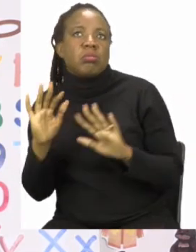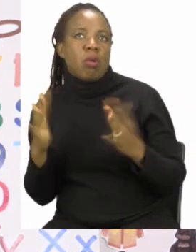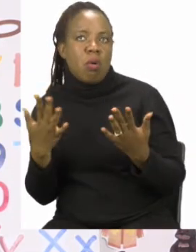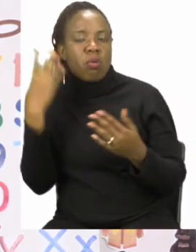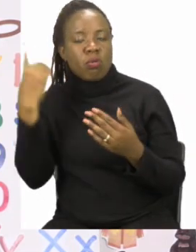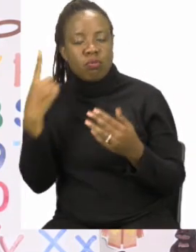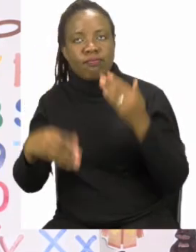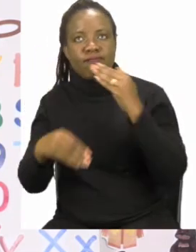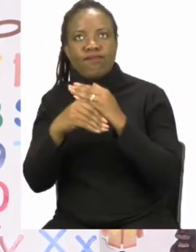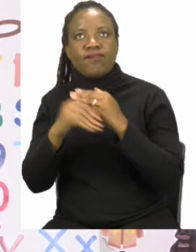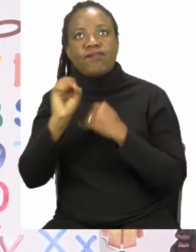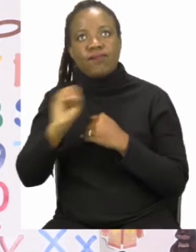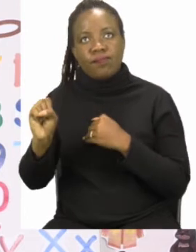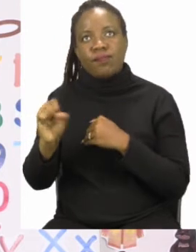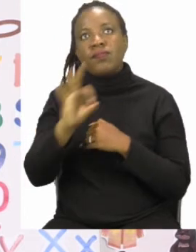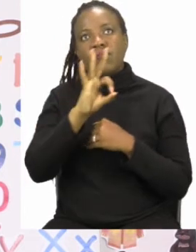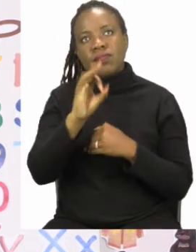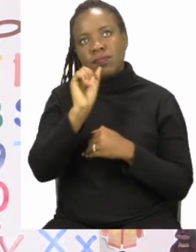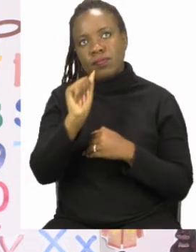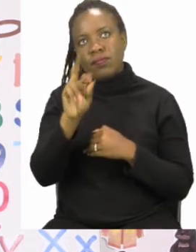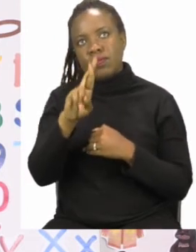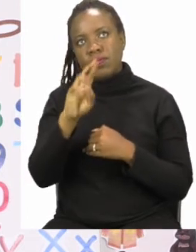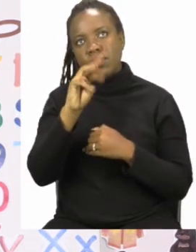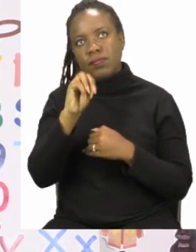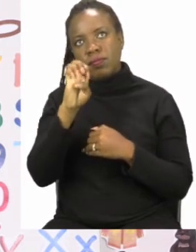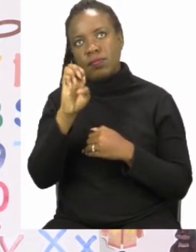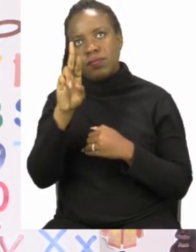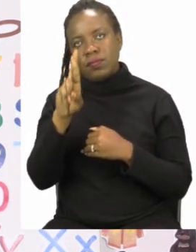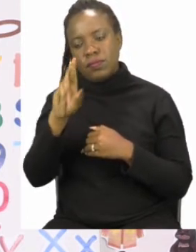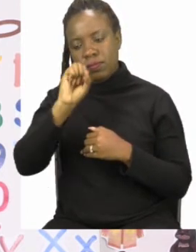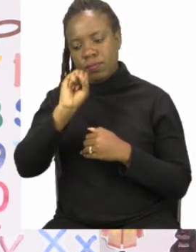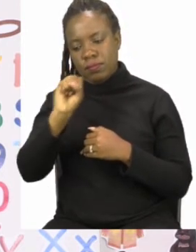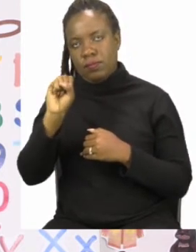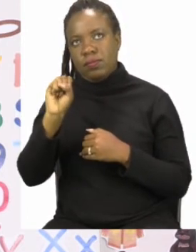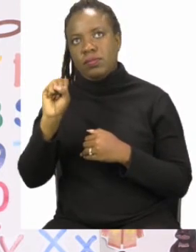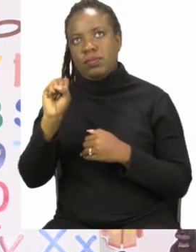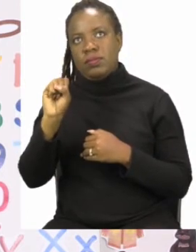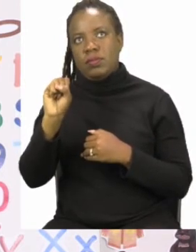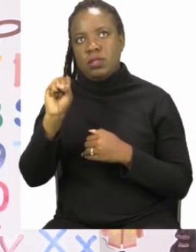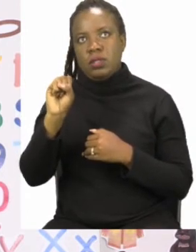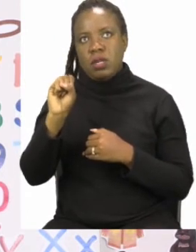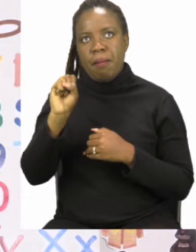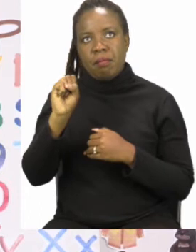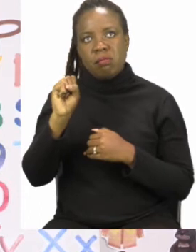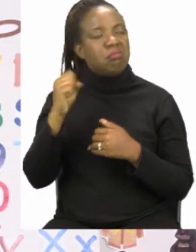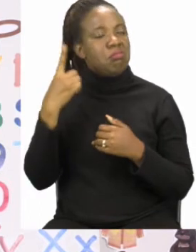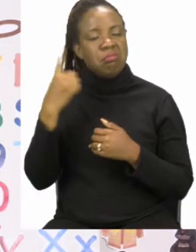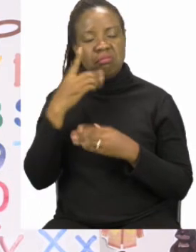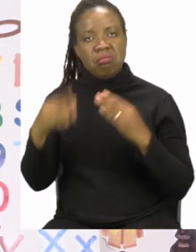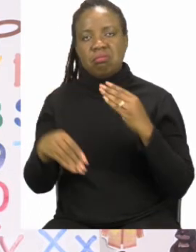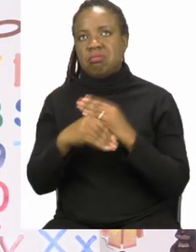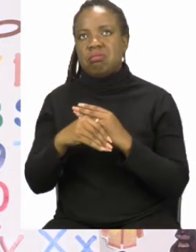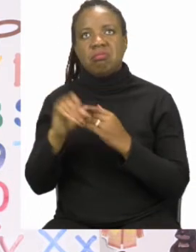farmers. I'd like us to please write that down. And all that we did was just add an S.